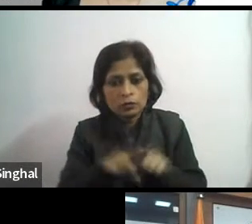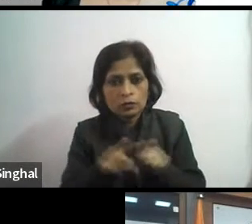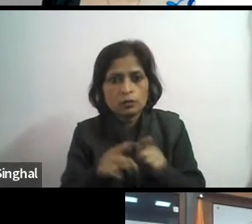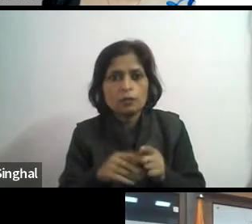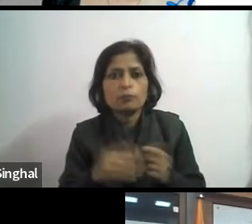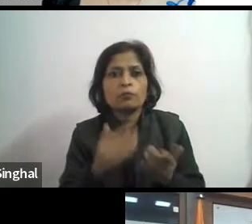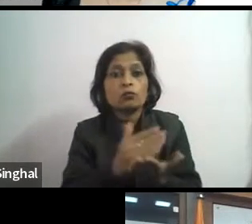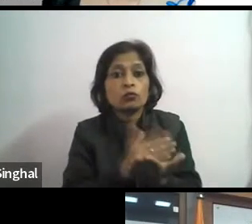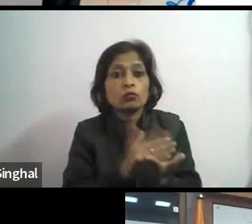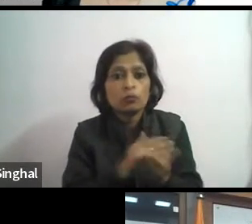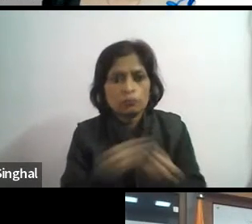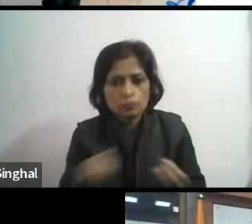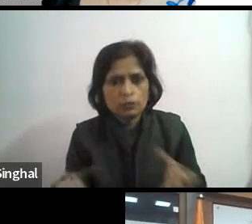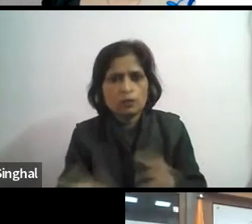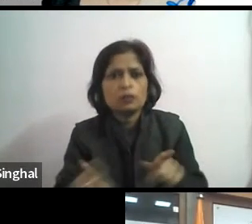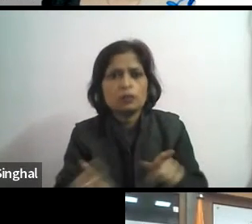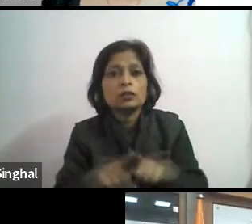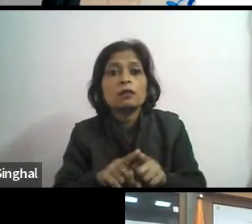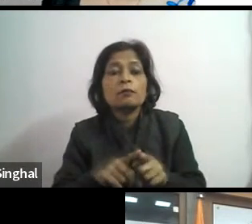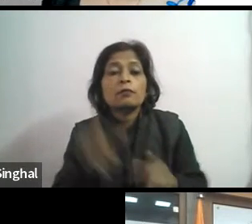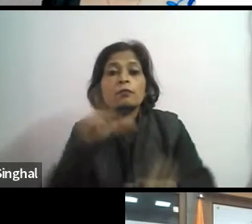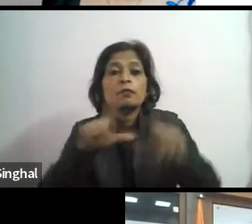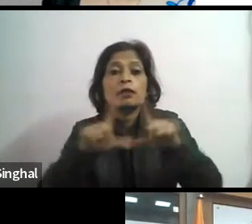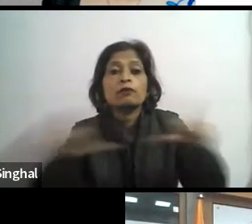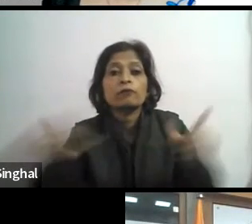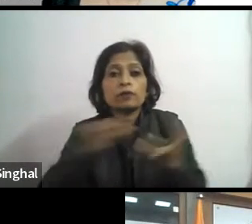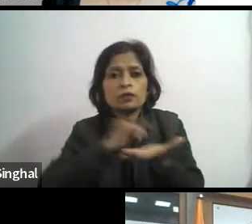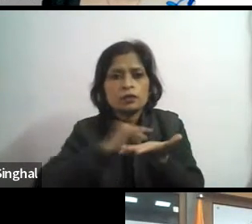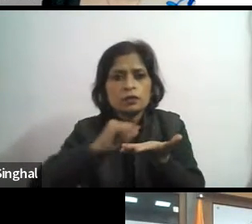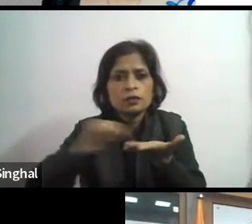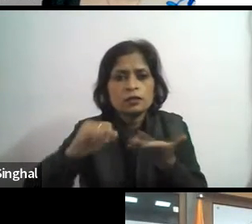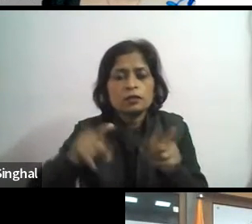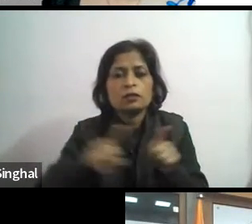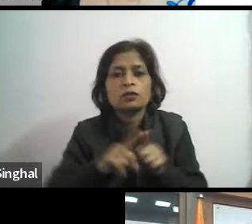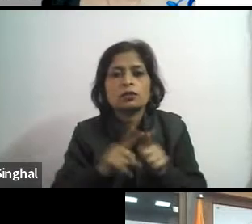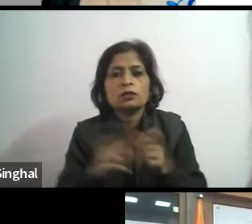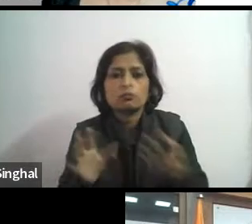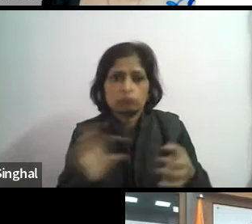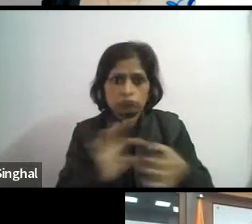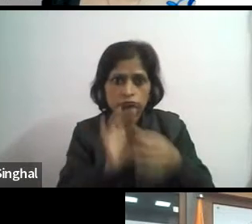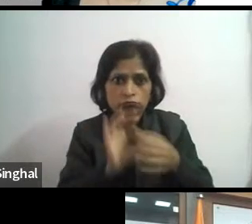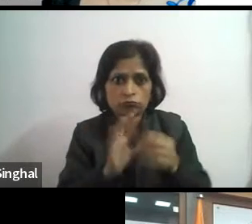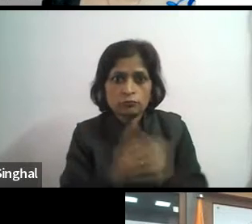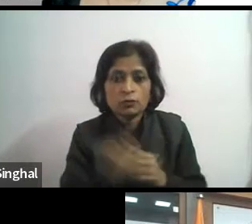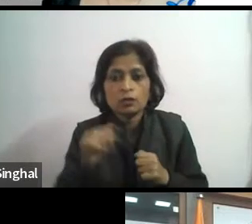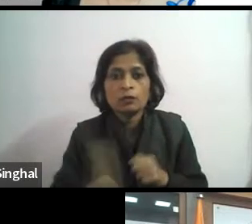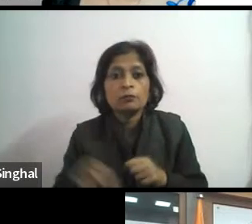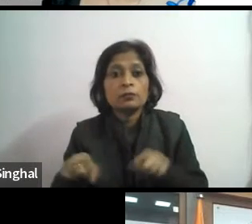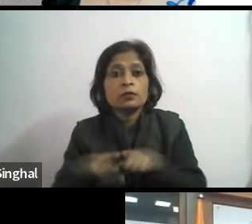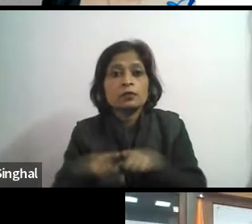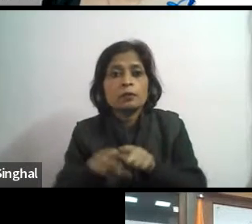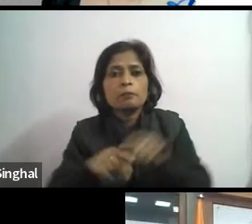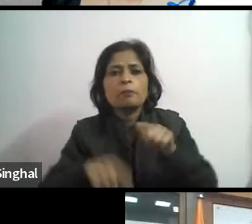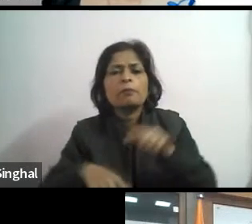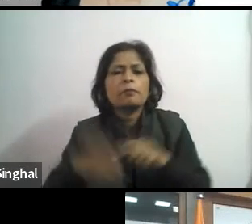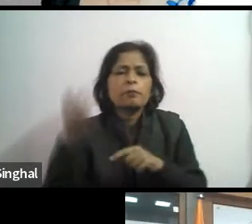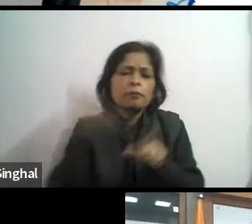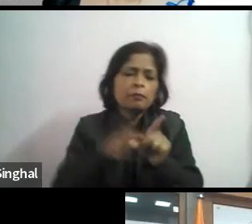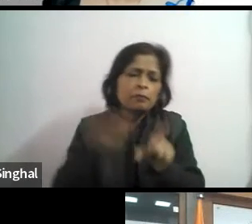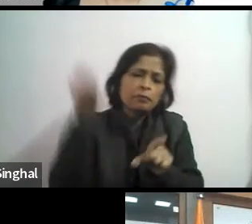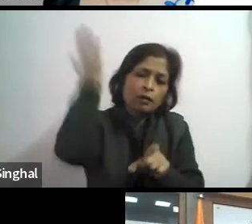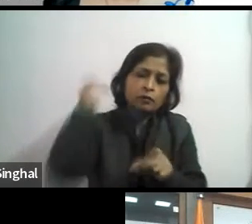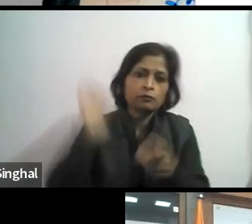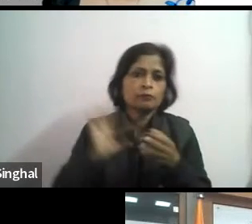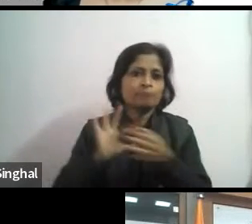Sanskrit language courses at Babasaheb Ambedkar Open University, this taking us back to our roots. Of her